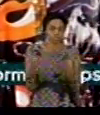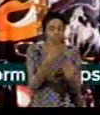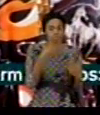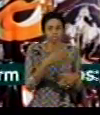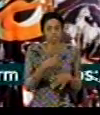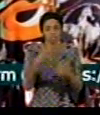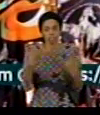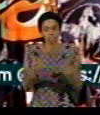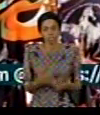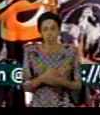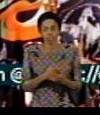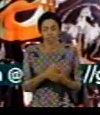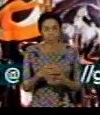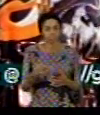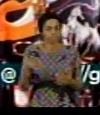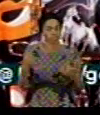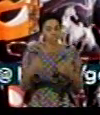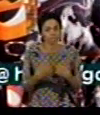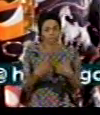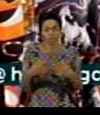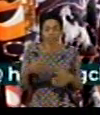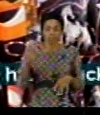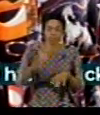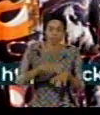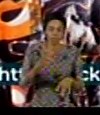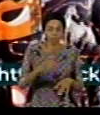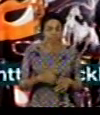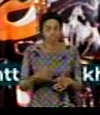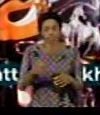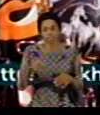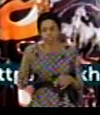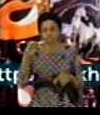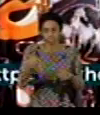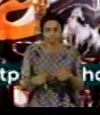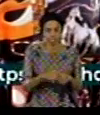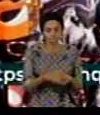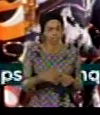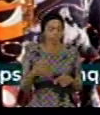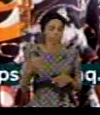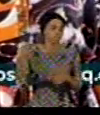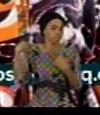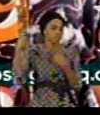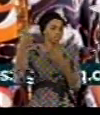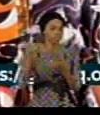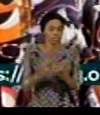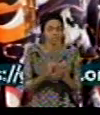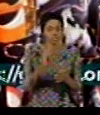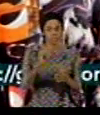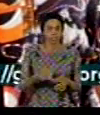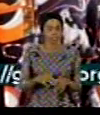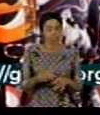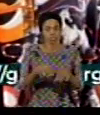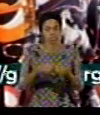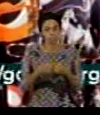And when this location, since I was in an Enyem Musubu, it's still a problem at Gigi. Eben Naror, yeah, stop,